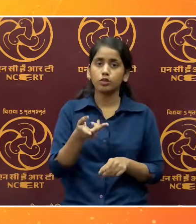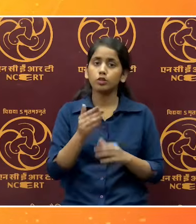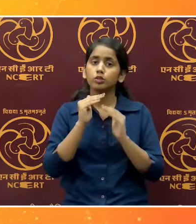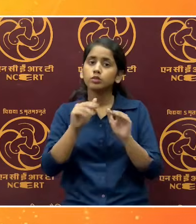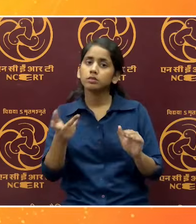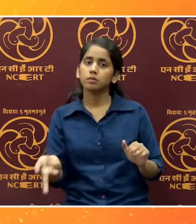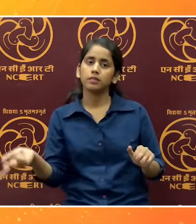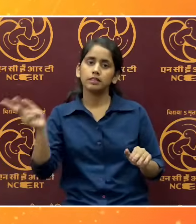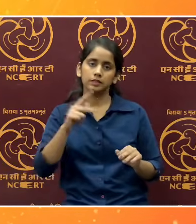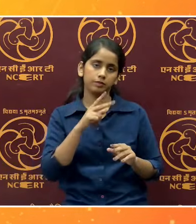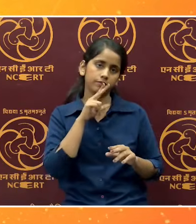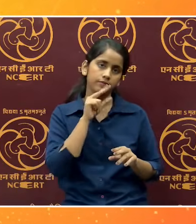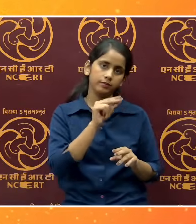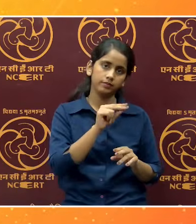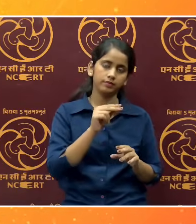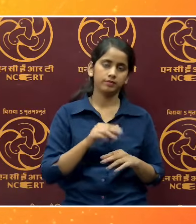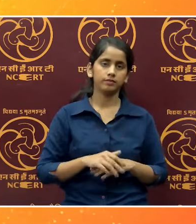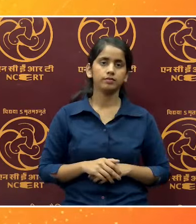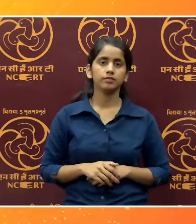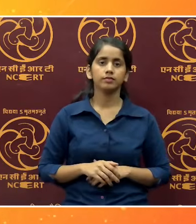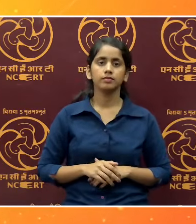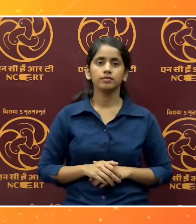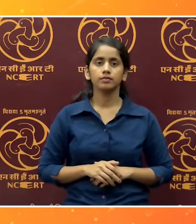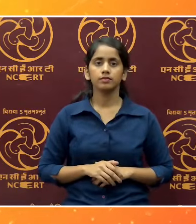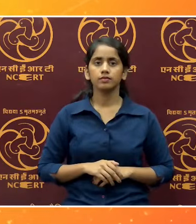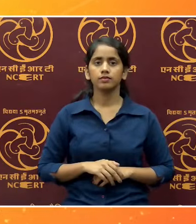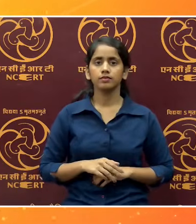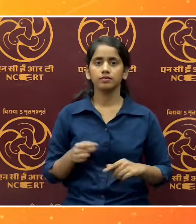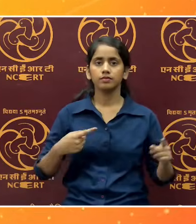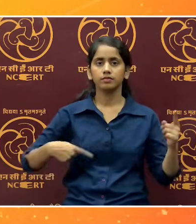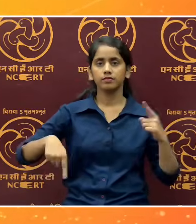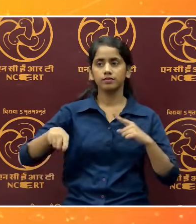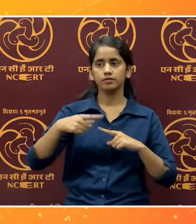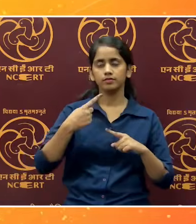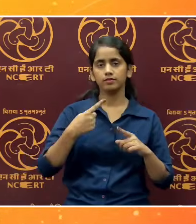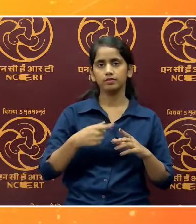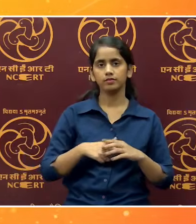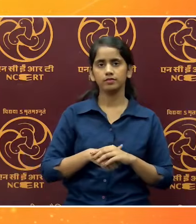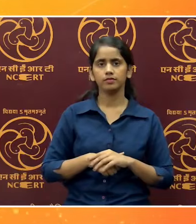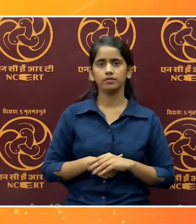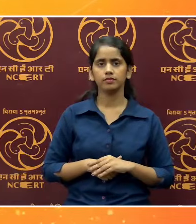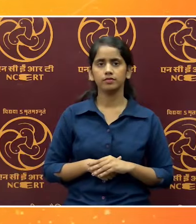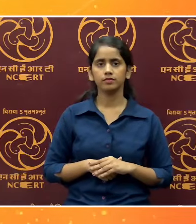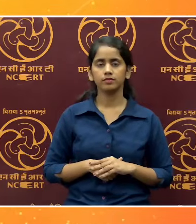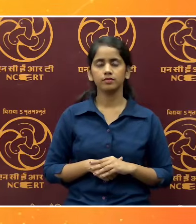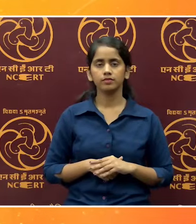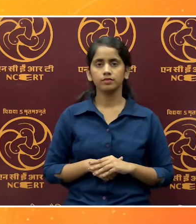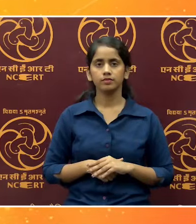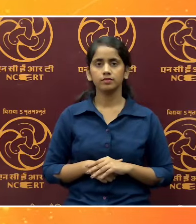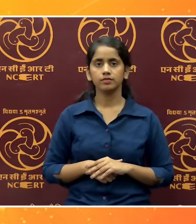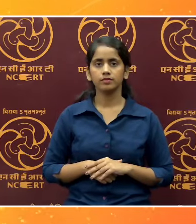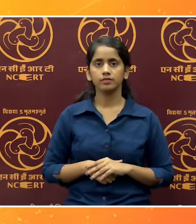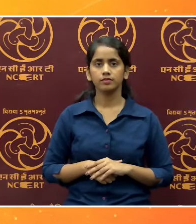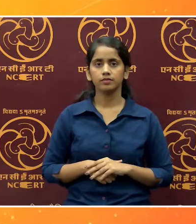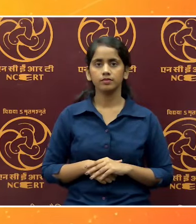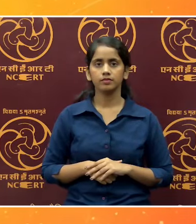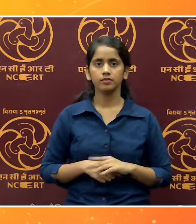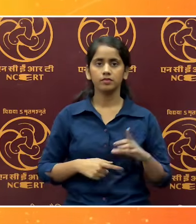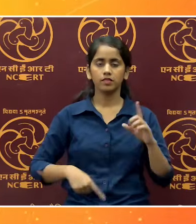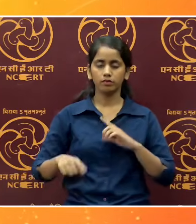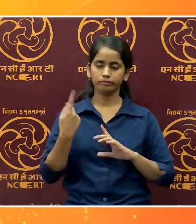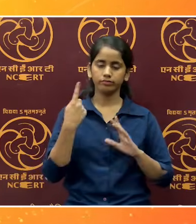pronouncing it correctly, and this could be repeated at frequent intervals. Okay. So, here I just read it